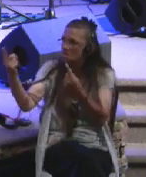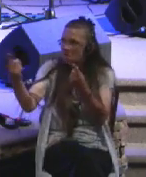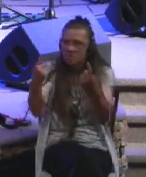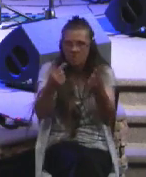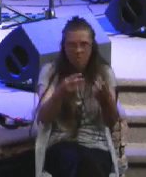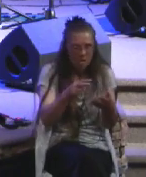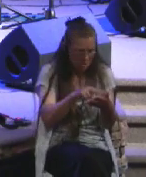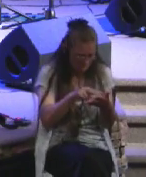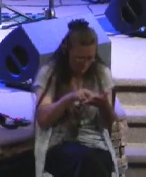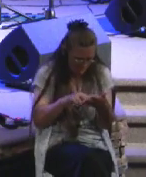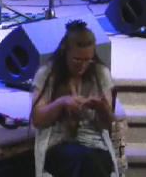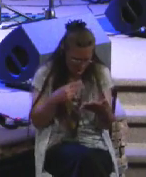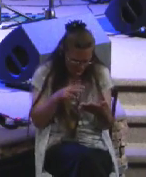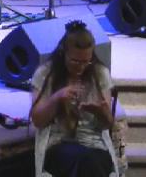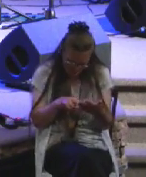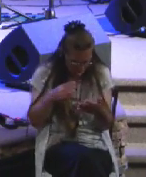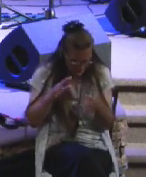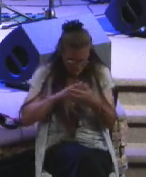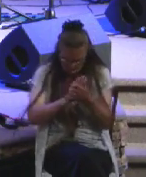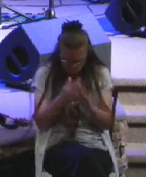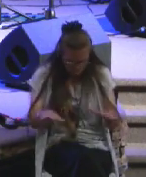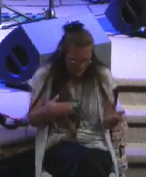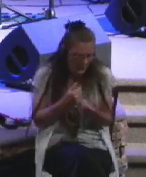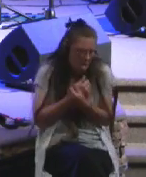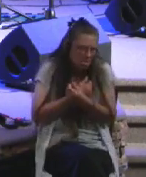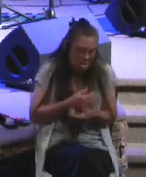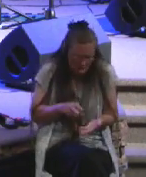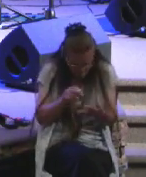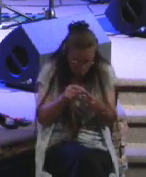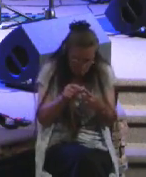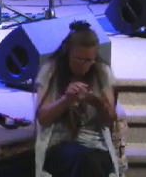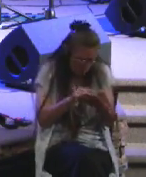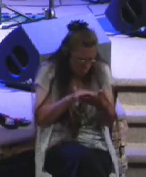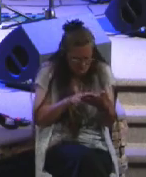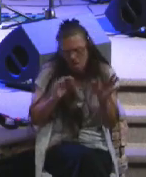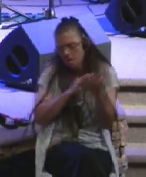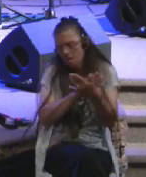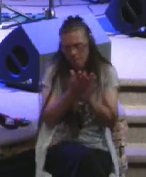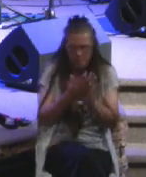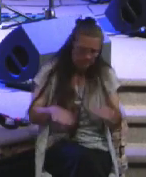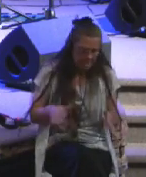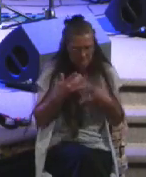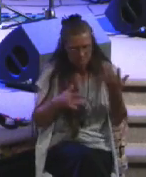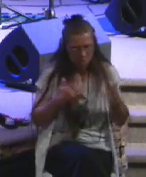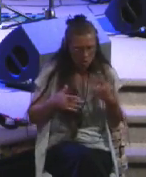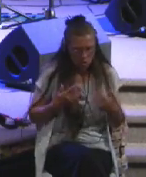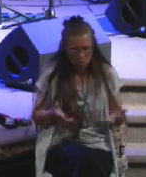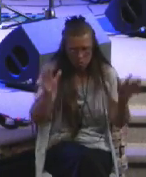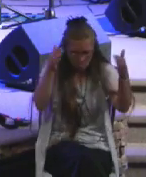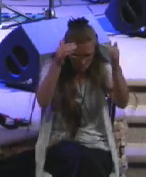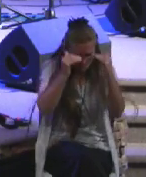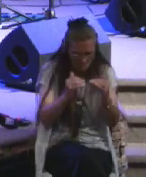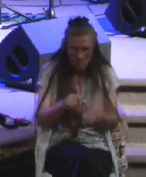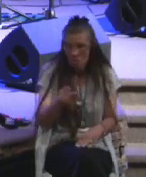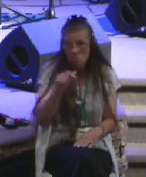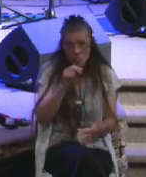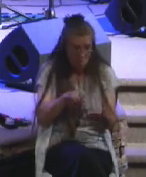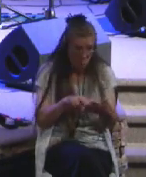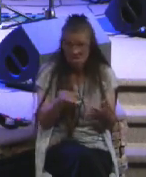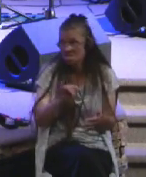read the Bible and think, oh, this just gives me such peace. I just love reading the Word of God. It gives me such peace and joy and hope. You ain't reading the same Bible I'm reading.